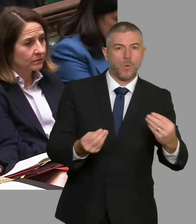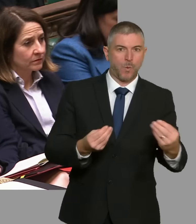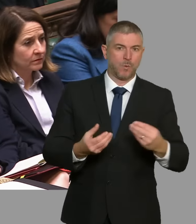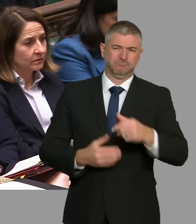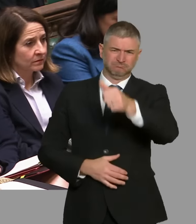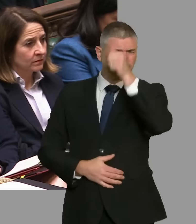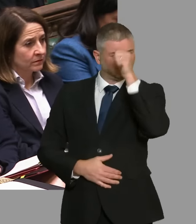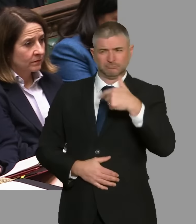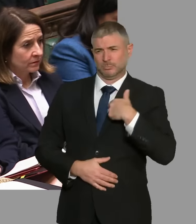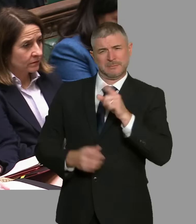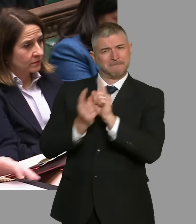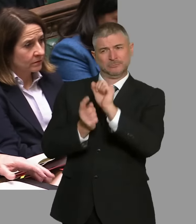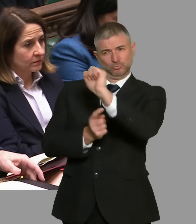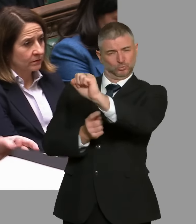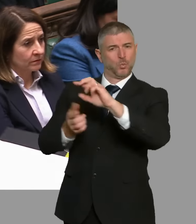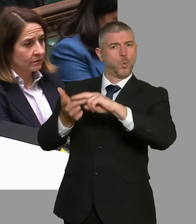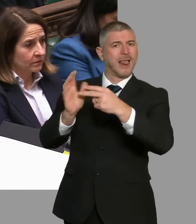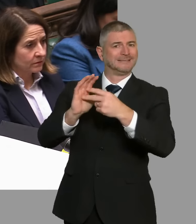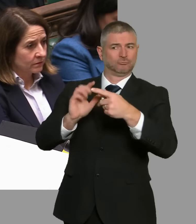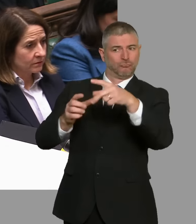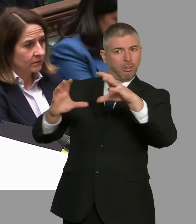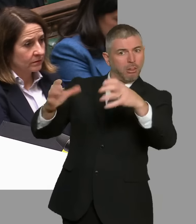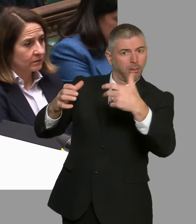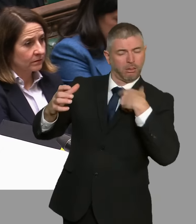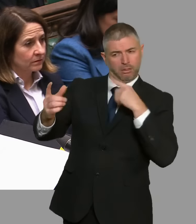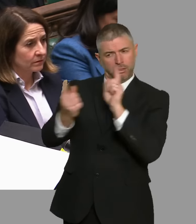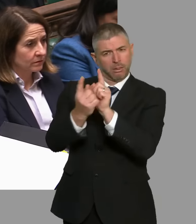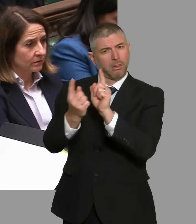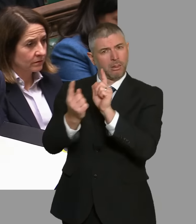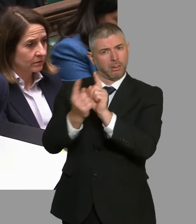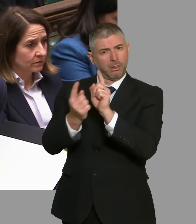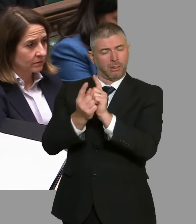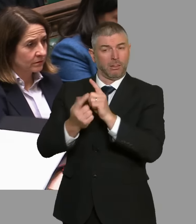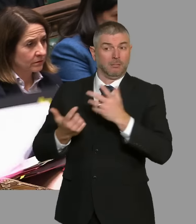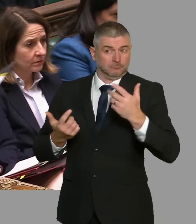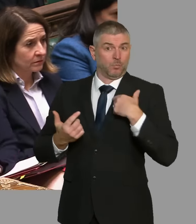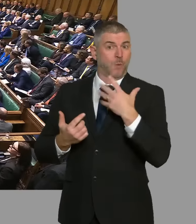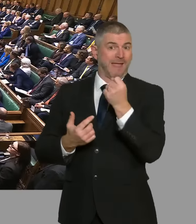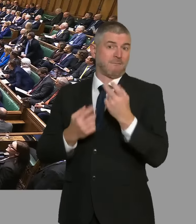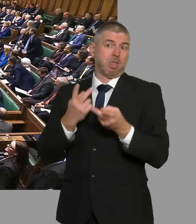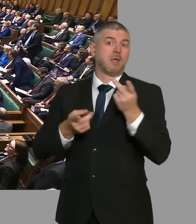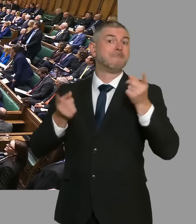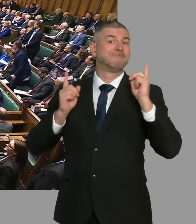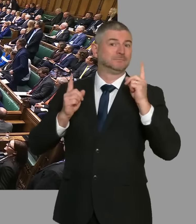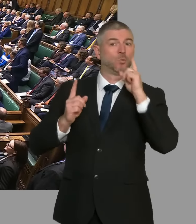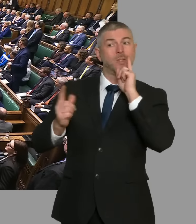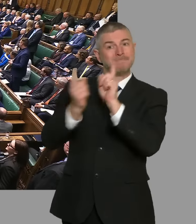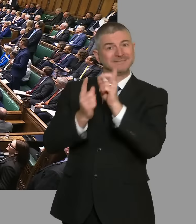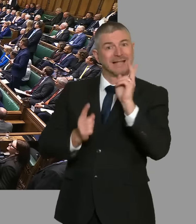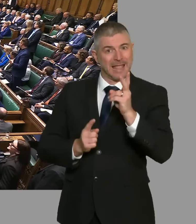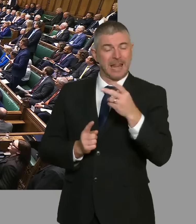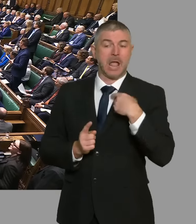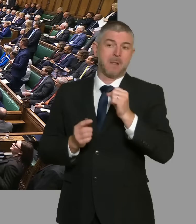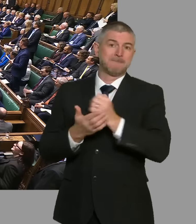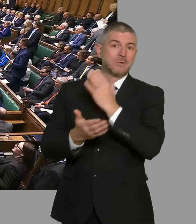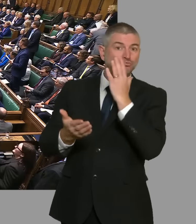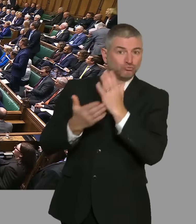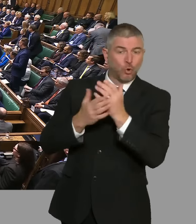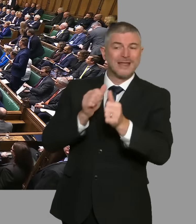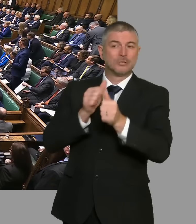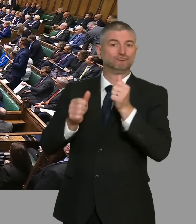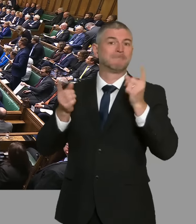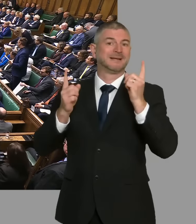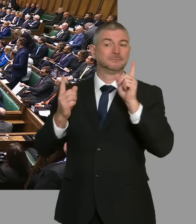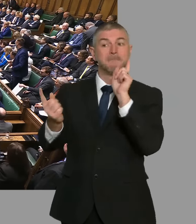is meeting later on today, and I'll make sure that she's updated in relation to that. Kemi Badenoch, the Leader of the Opposition.